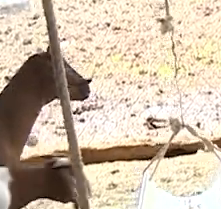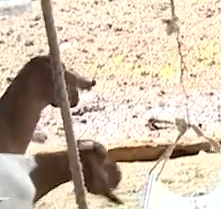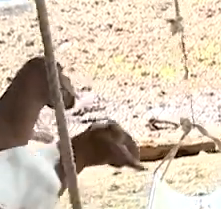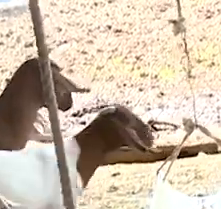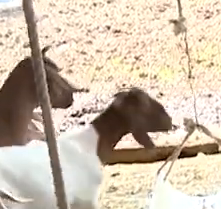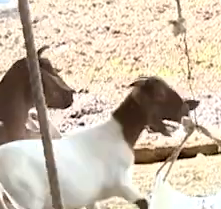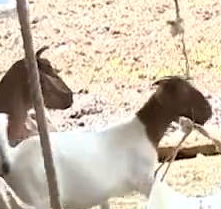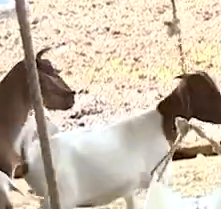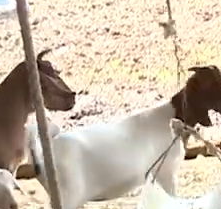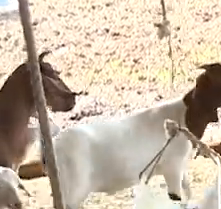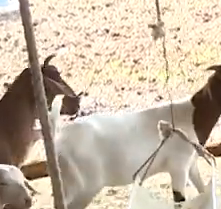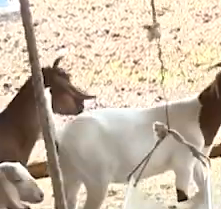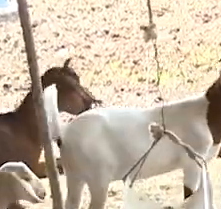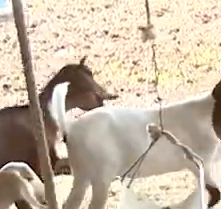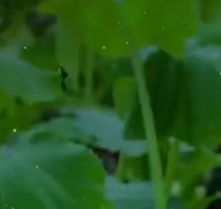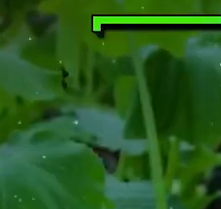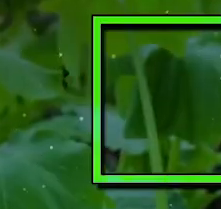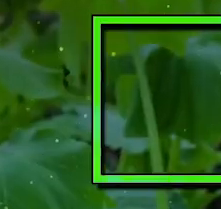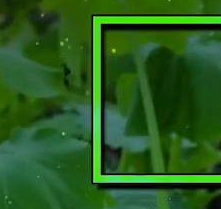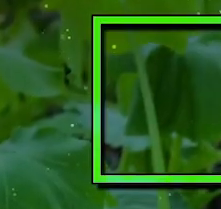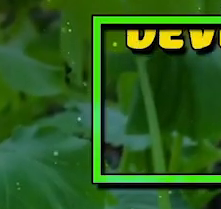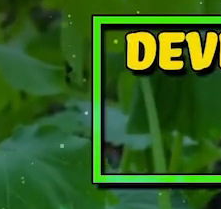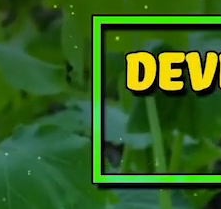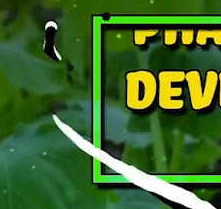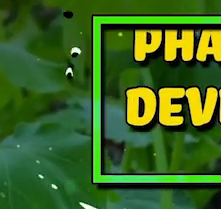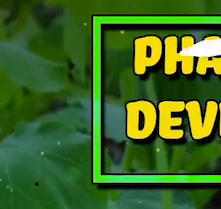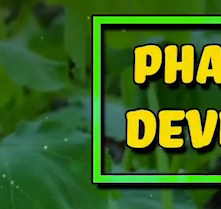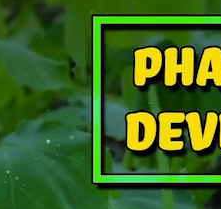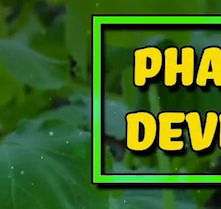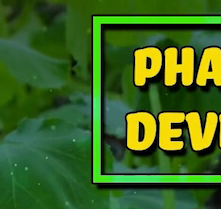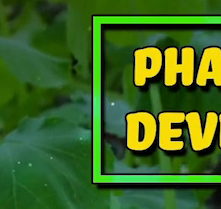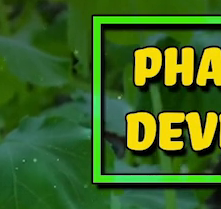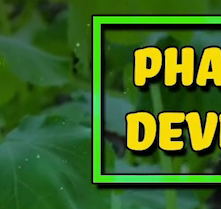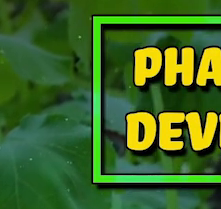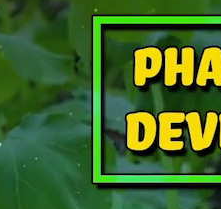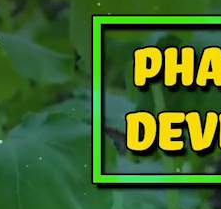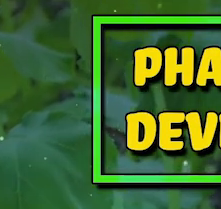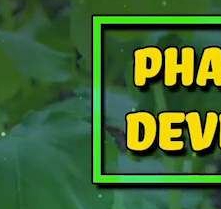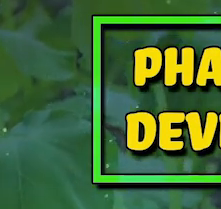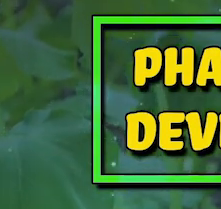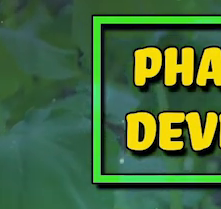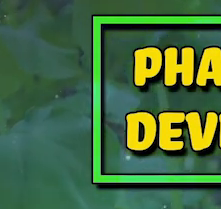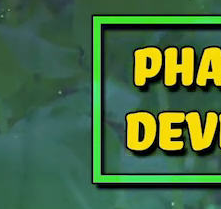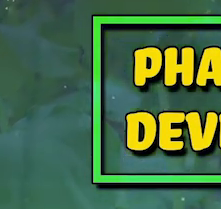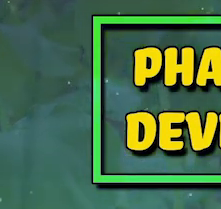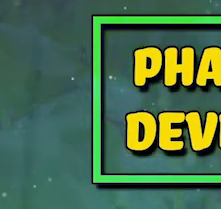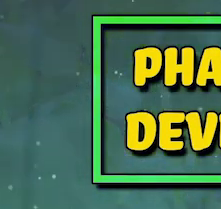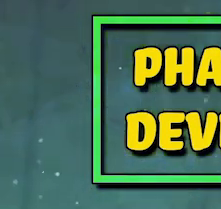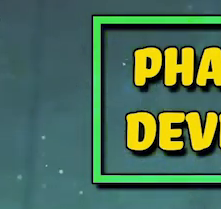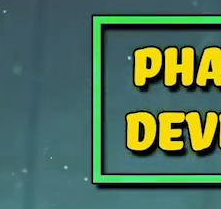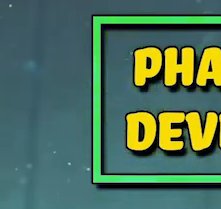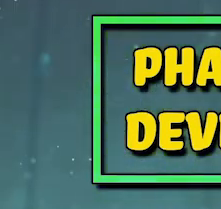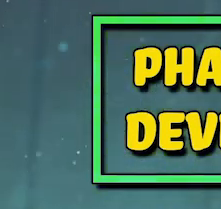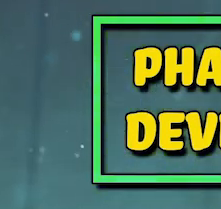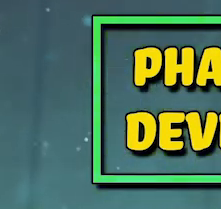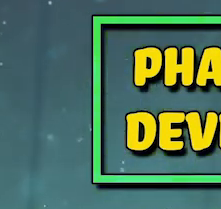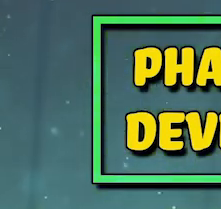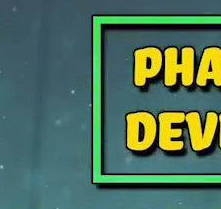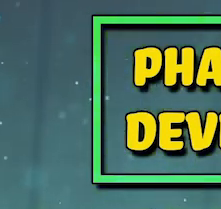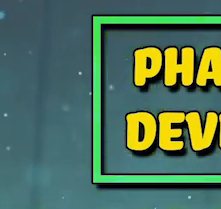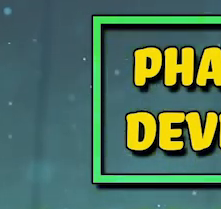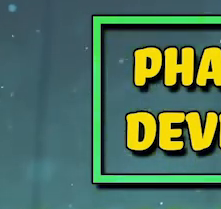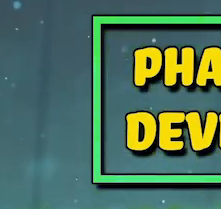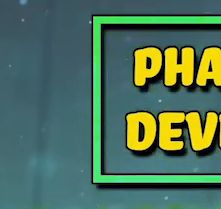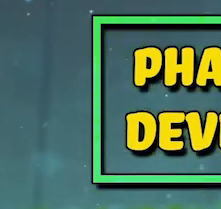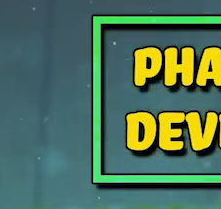across 5 research stations. Phase 2 of the rehabilitation and development of the ministry's research centers is set to commence